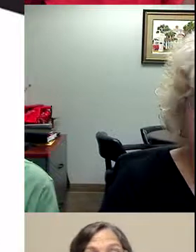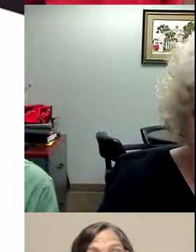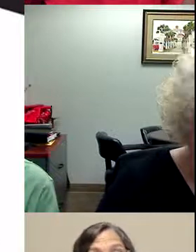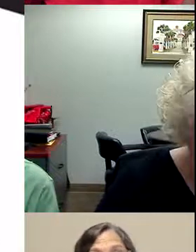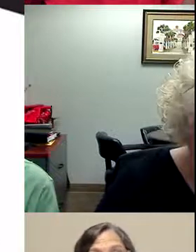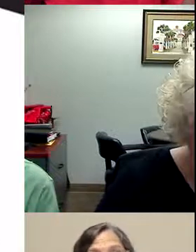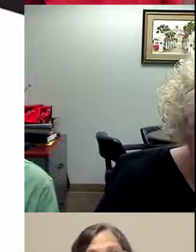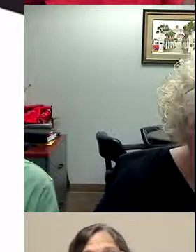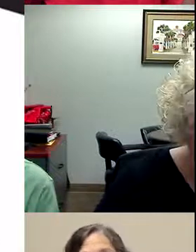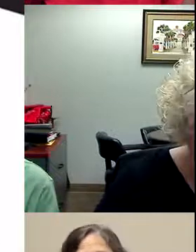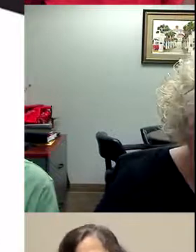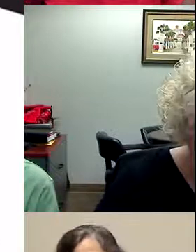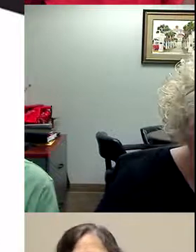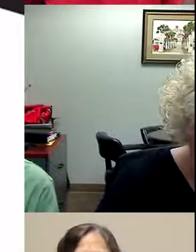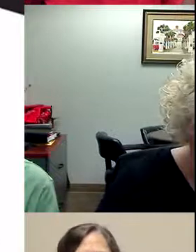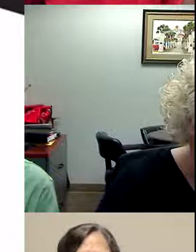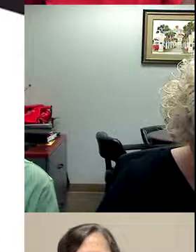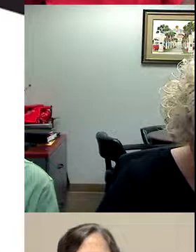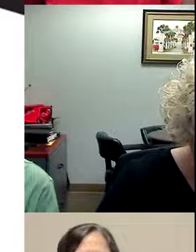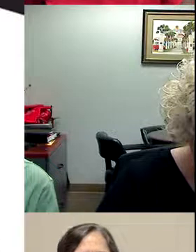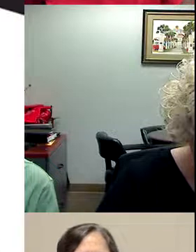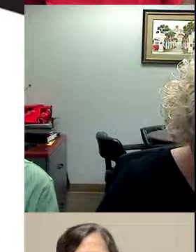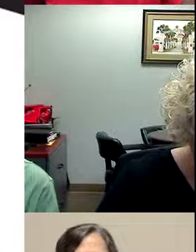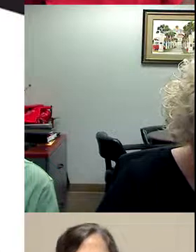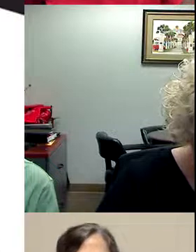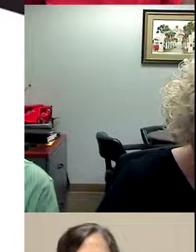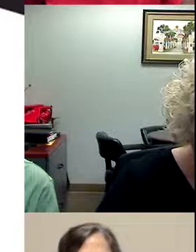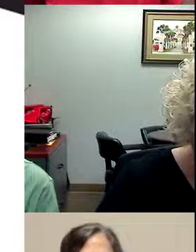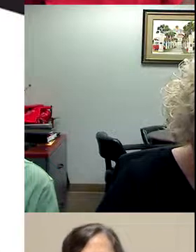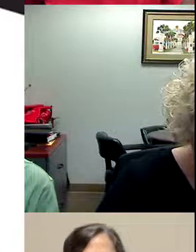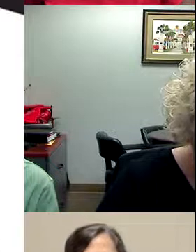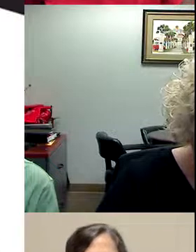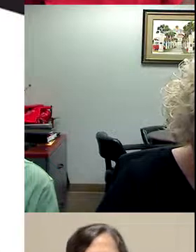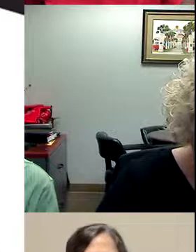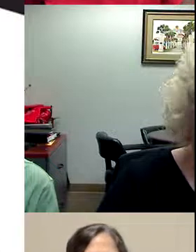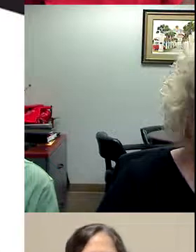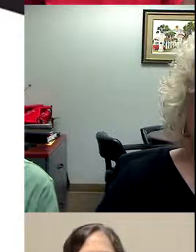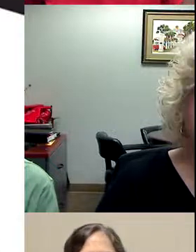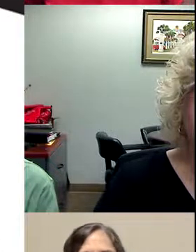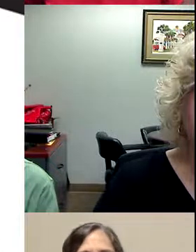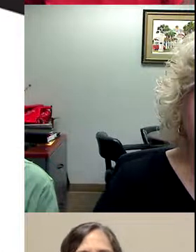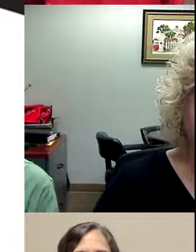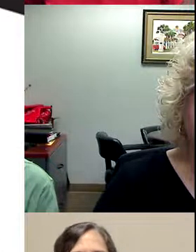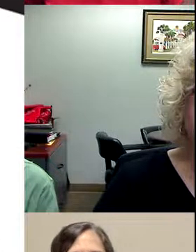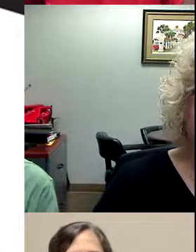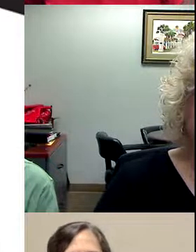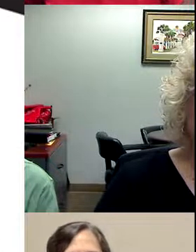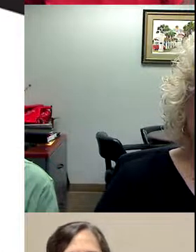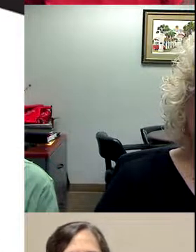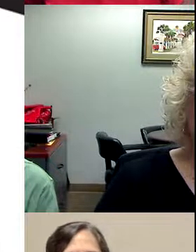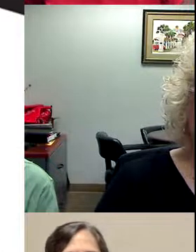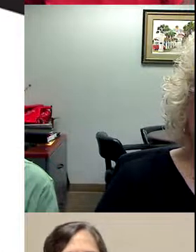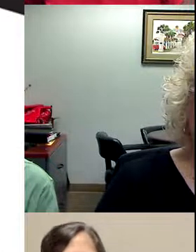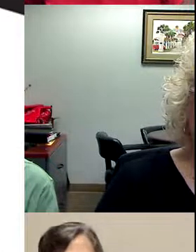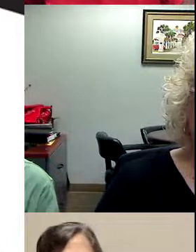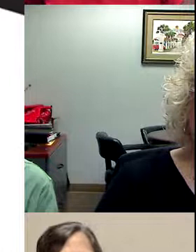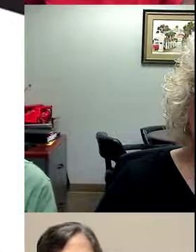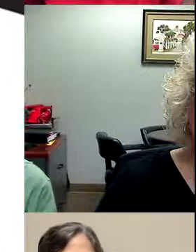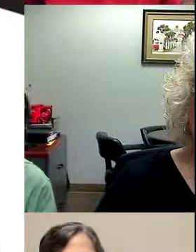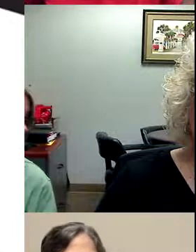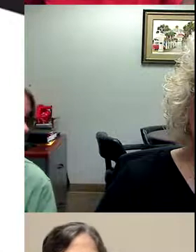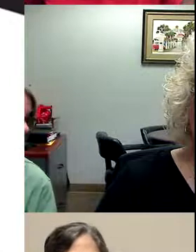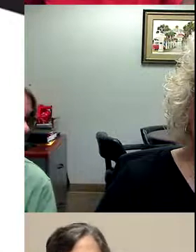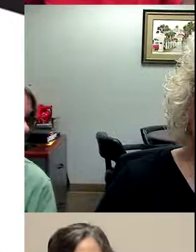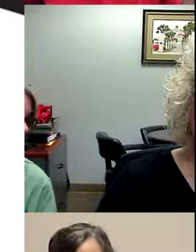professor in the elementary, middle grades, and secondary education programs, as well as the Reading Endorsement Program at Valdosta